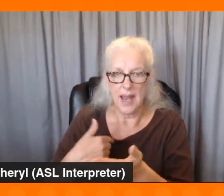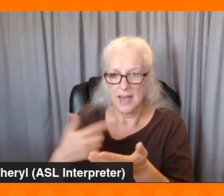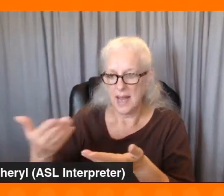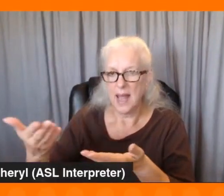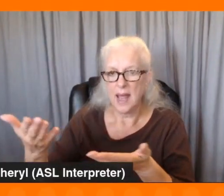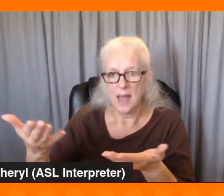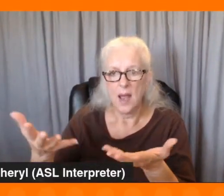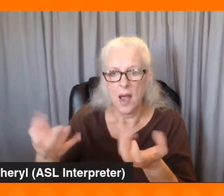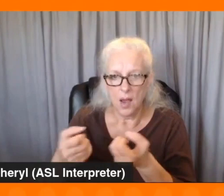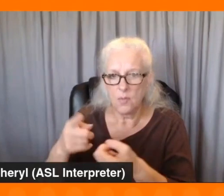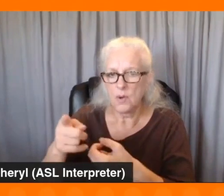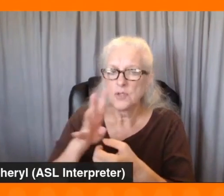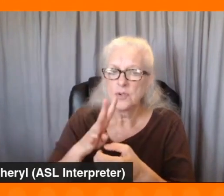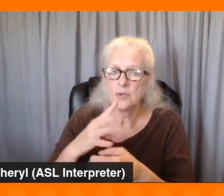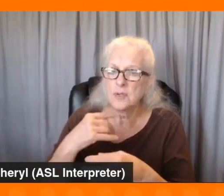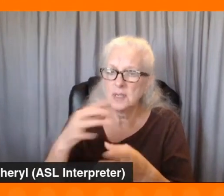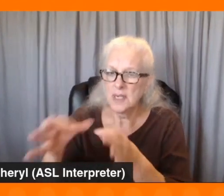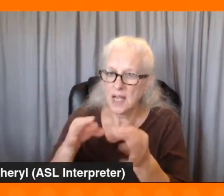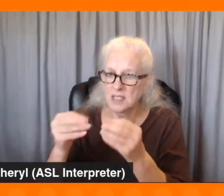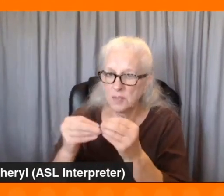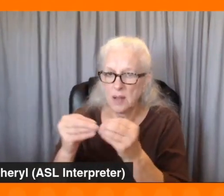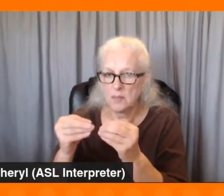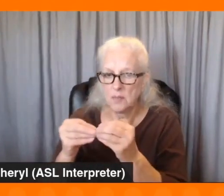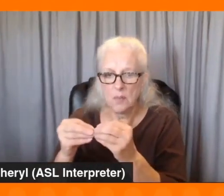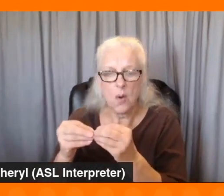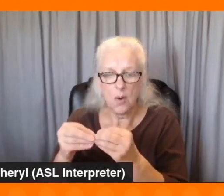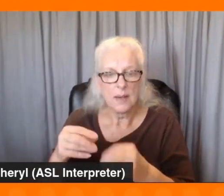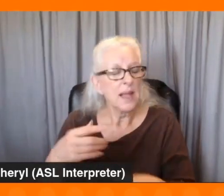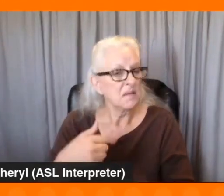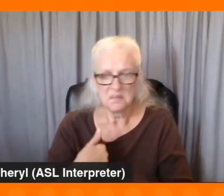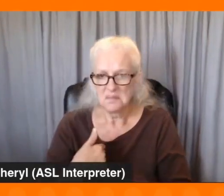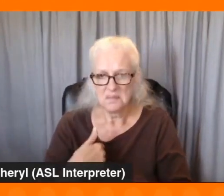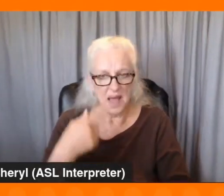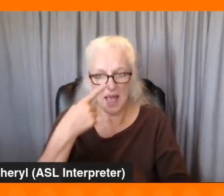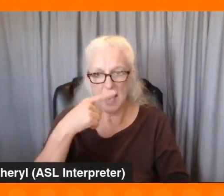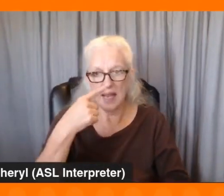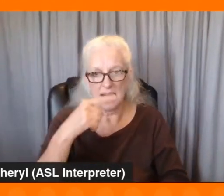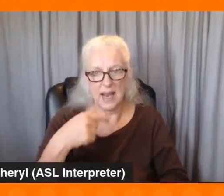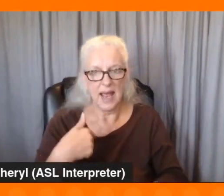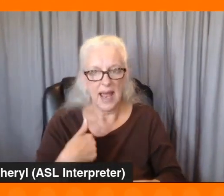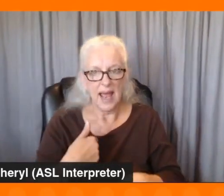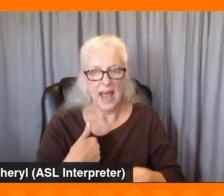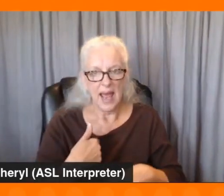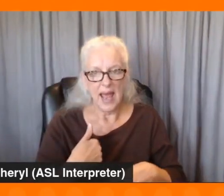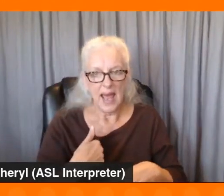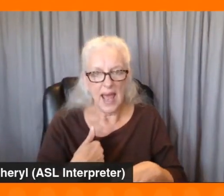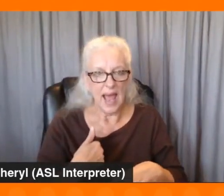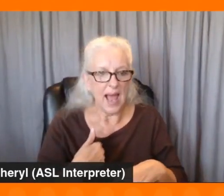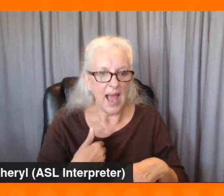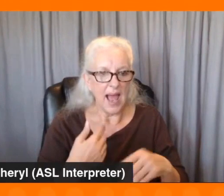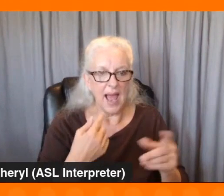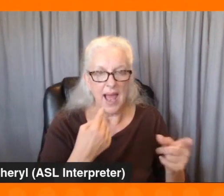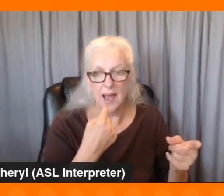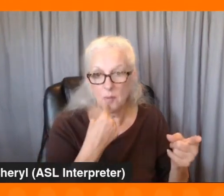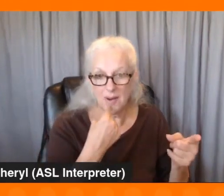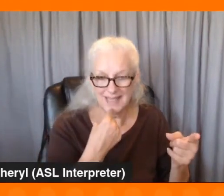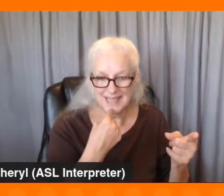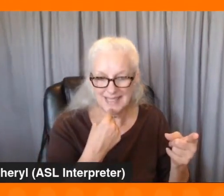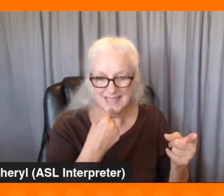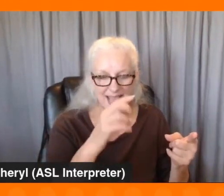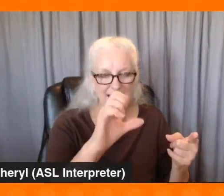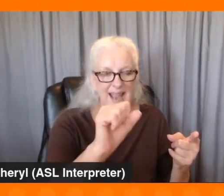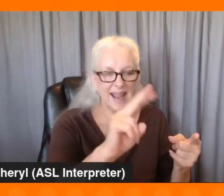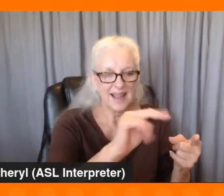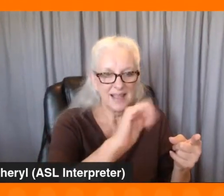bit more about that, Alan. Yeah, I don't mind talking about that. I'd be remiss if I didn't say that Sana was our mentor in the Equity